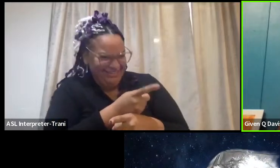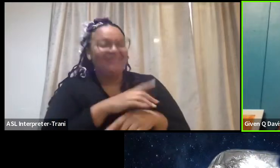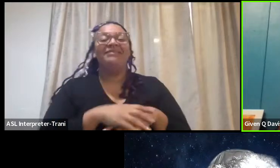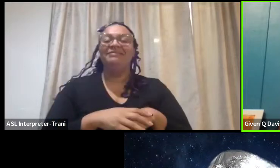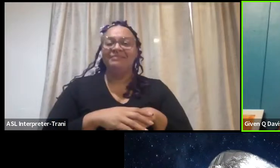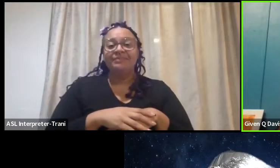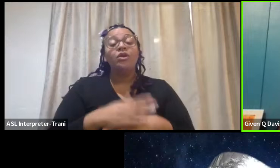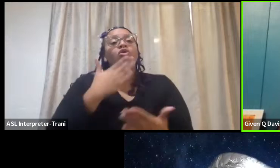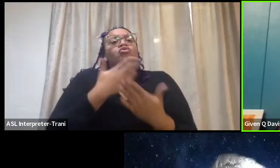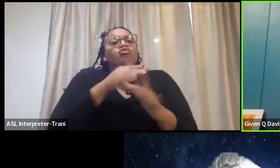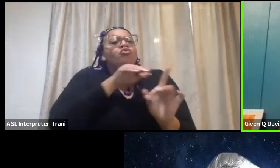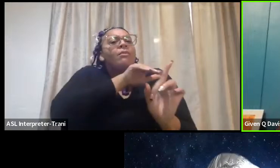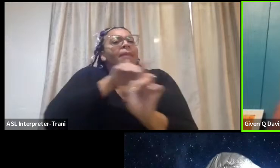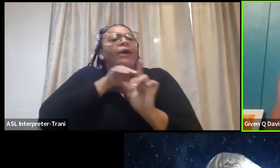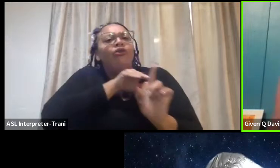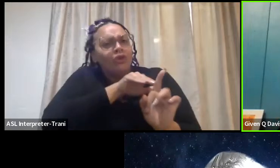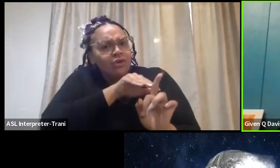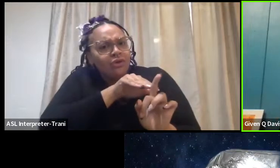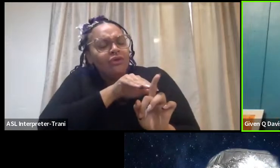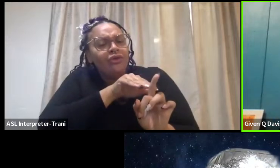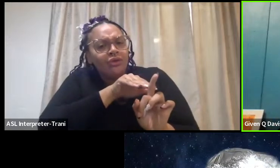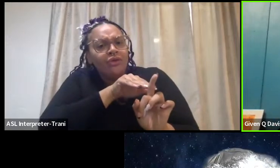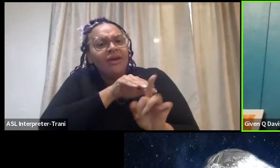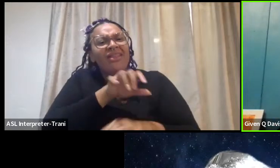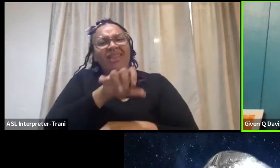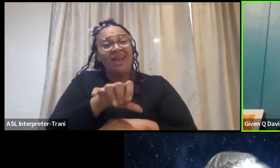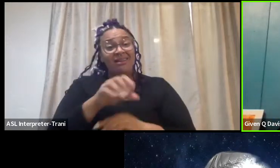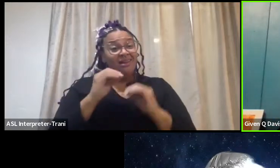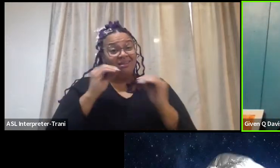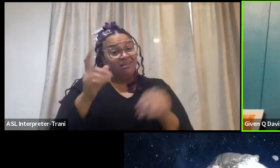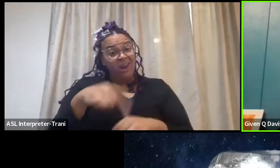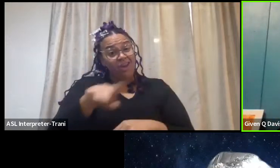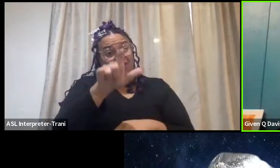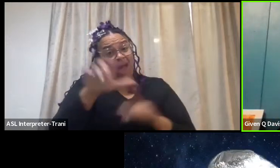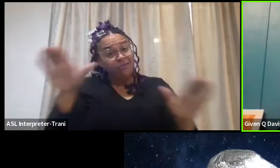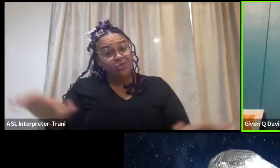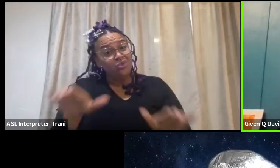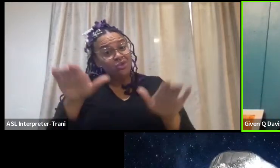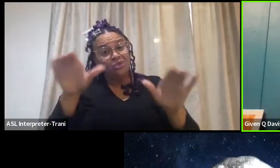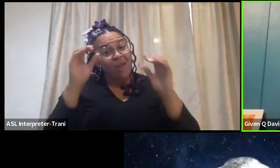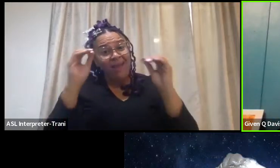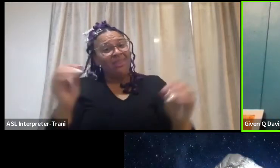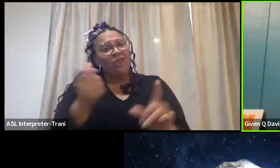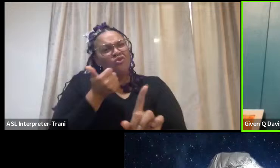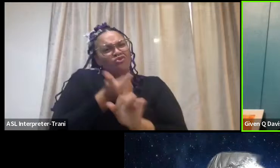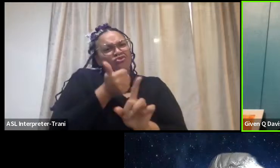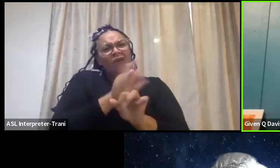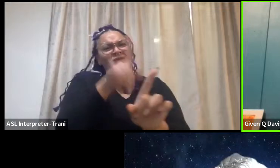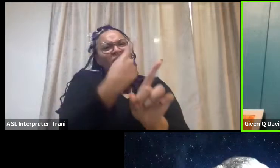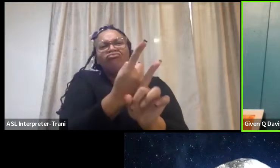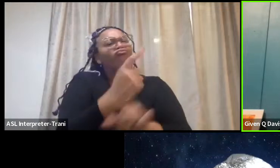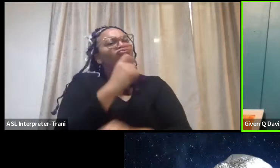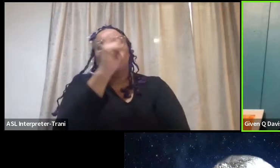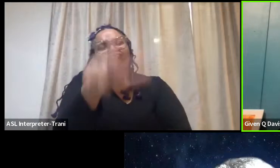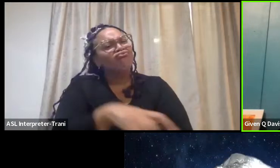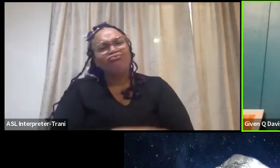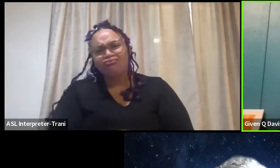It's a good reminder that none of y'all have to do anything on your own.